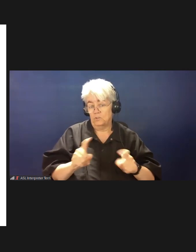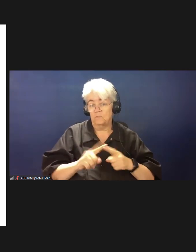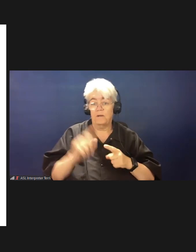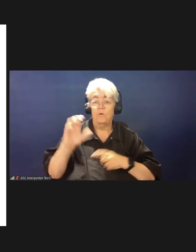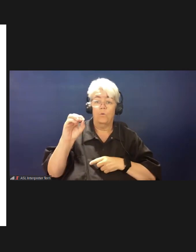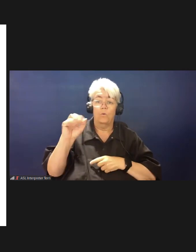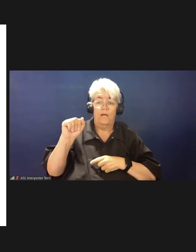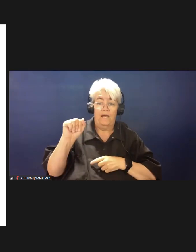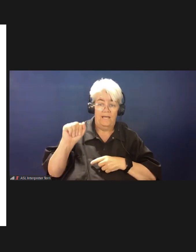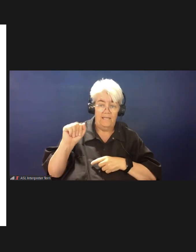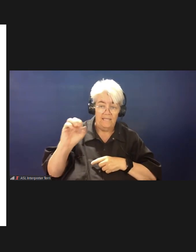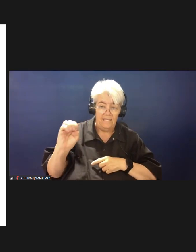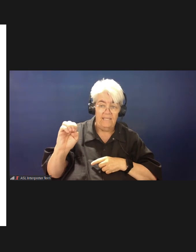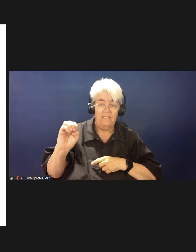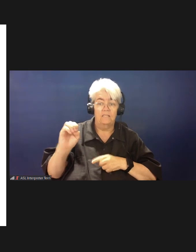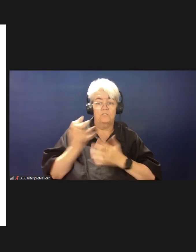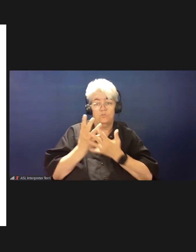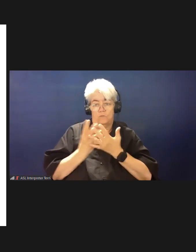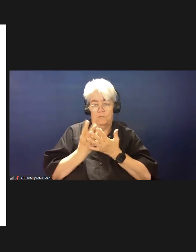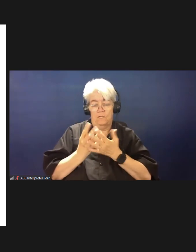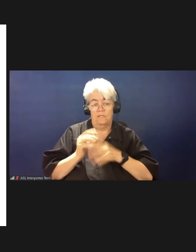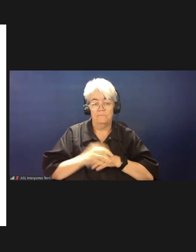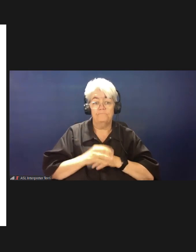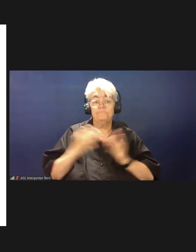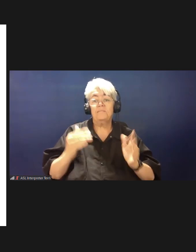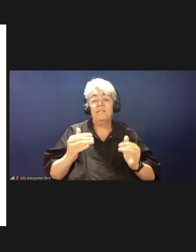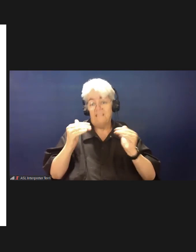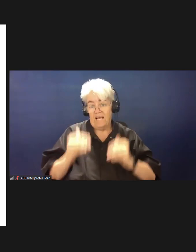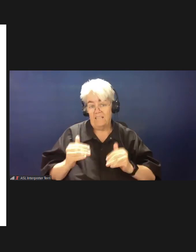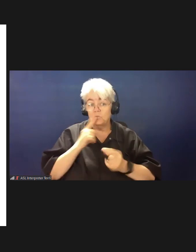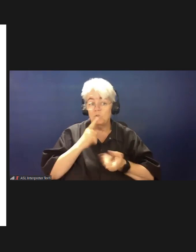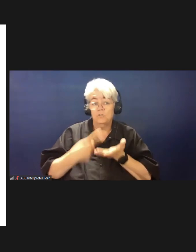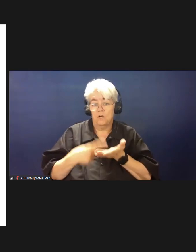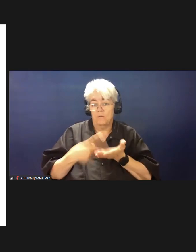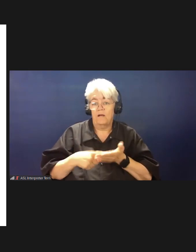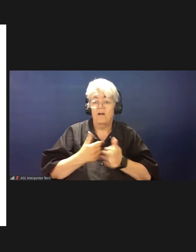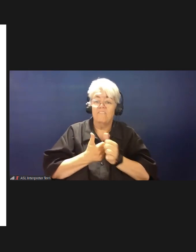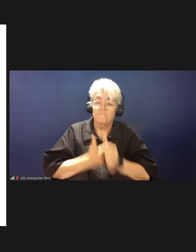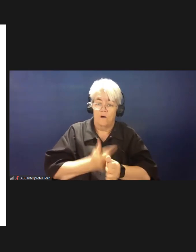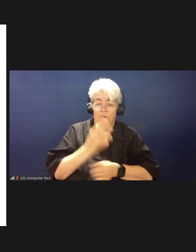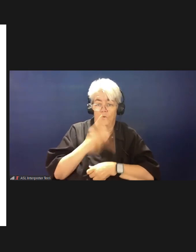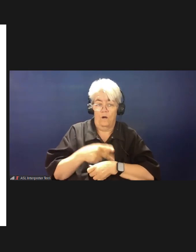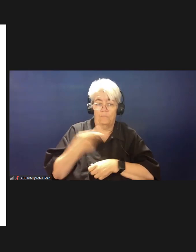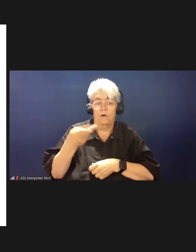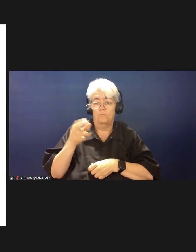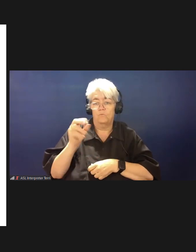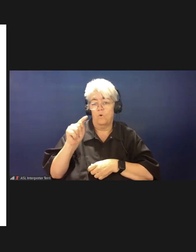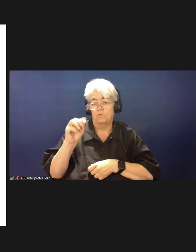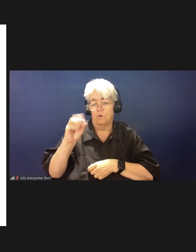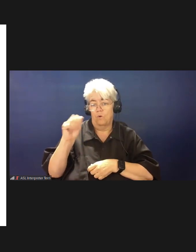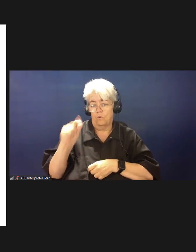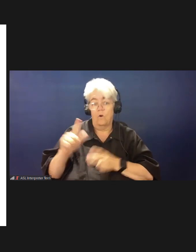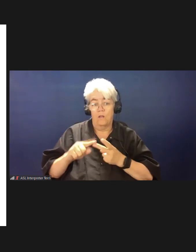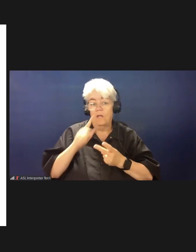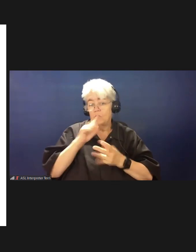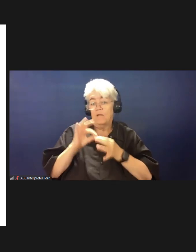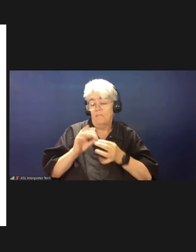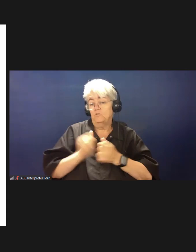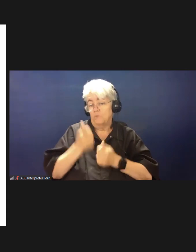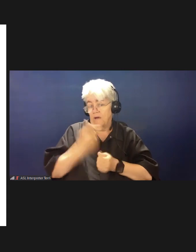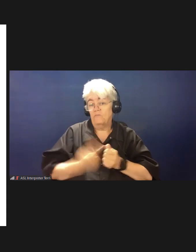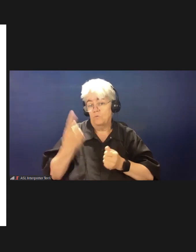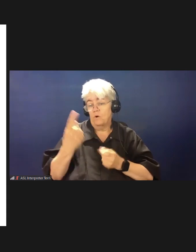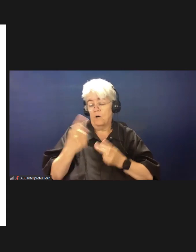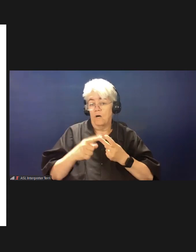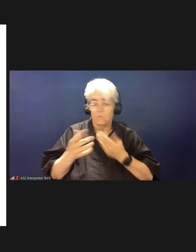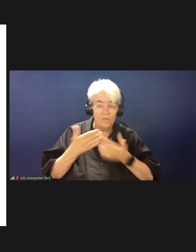screening. Next, we're going to talk about the follow-up protocol, which relates to everyone, regardless